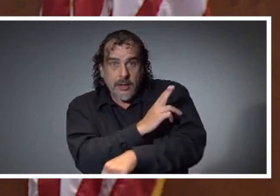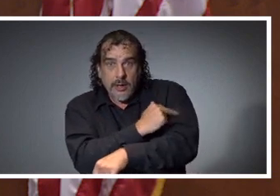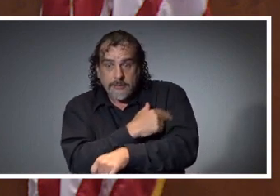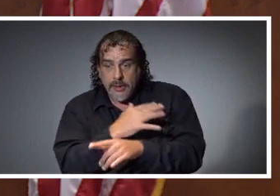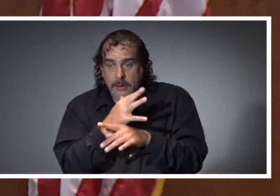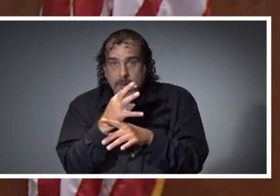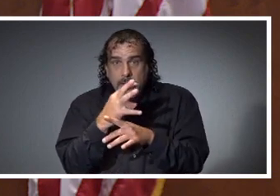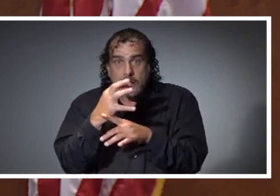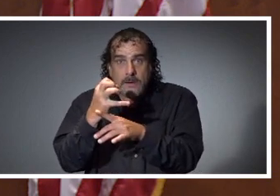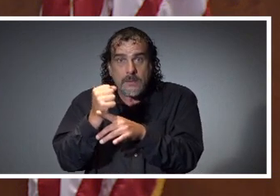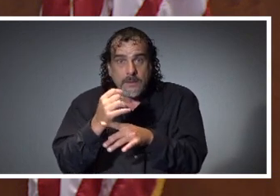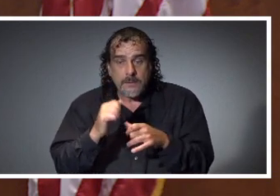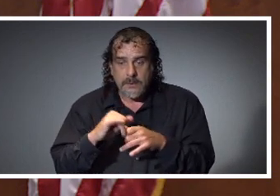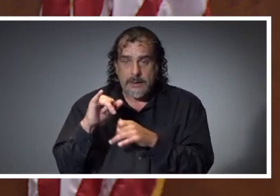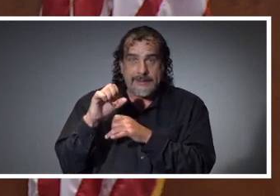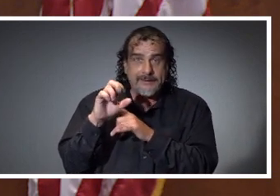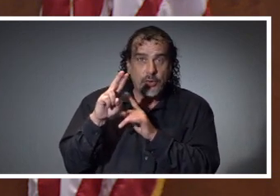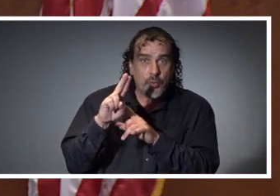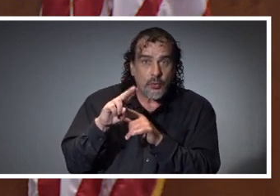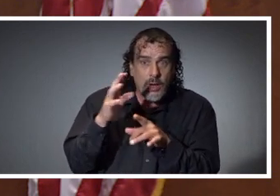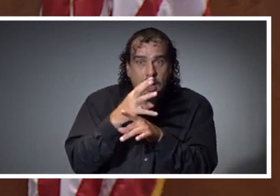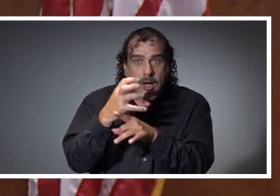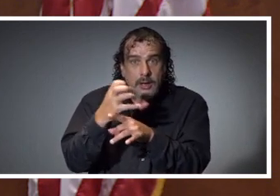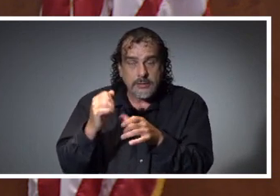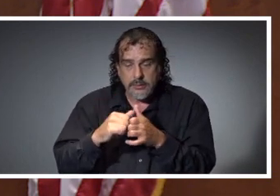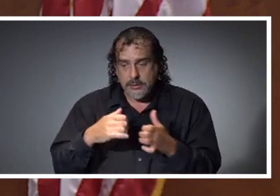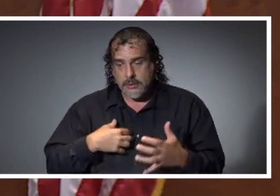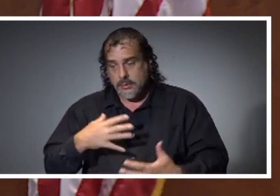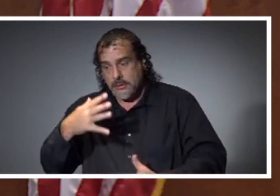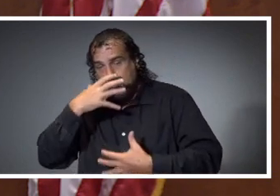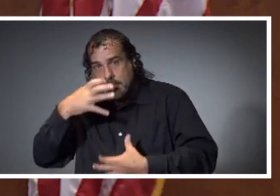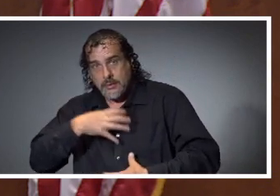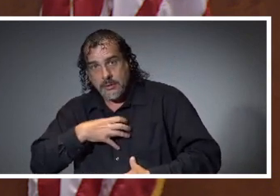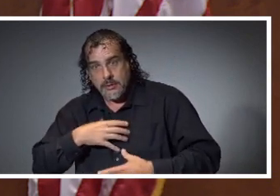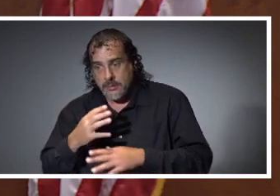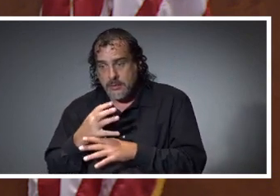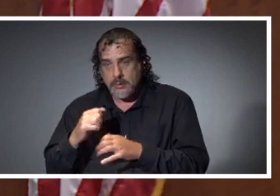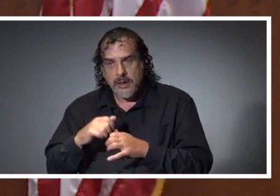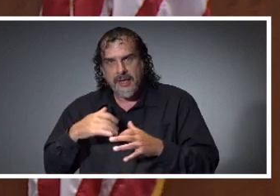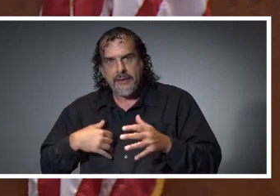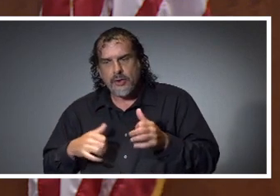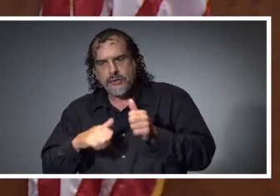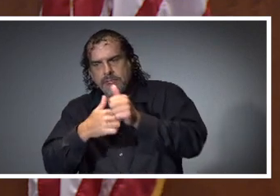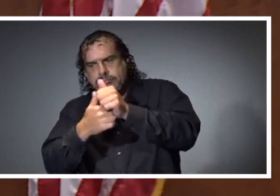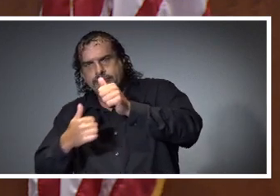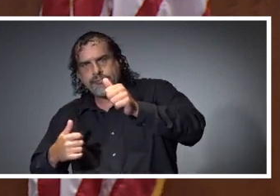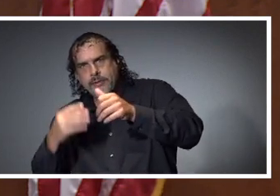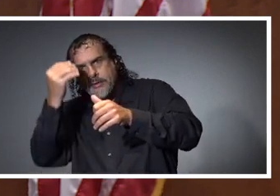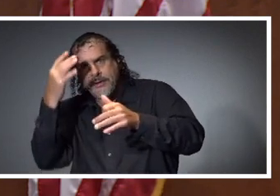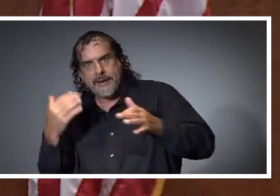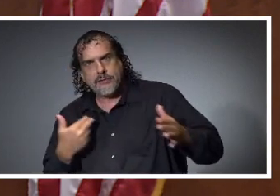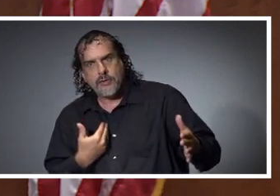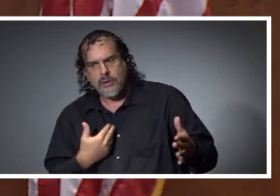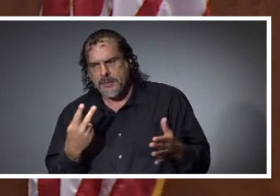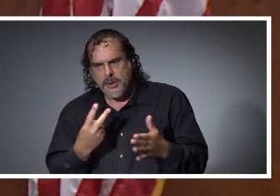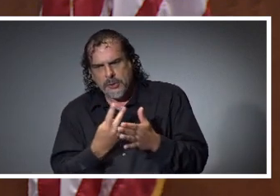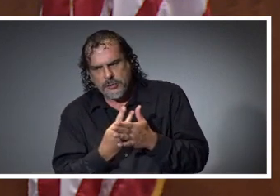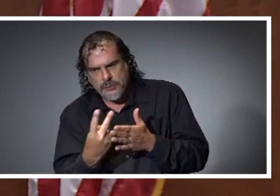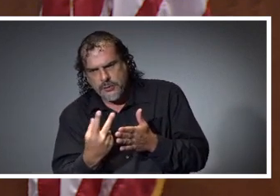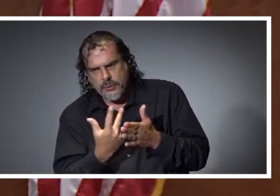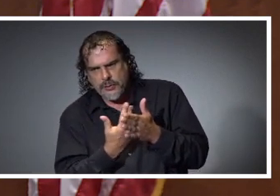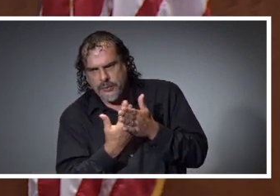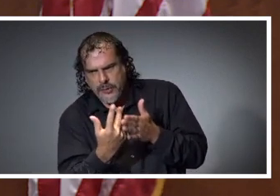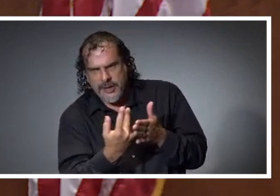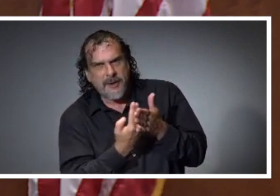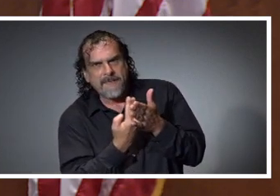hospitalizations, ICU use, ventilator use tend to be lagging indicators, because it can take